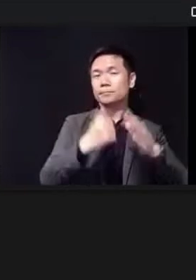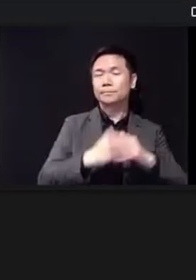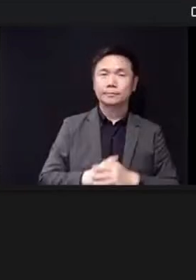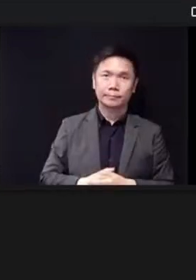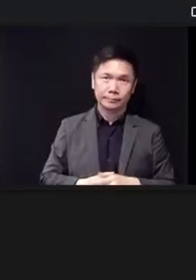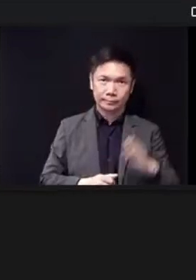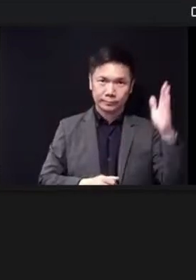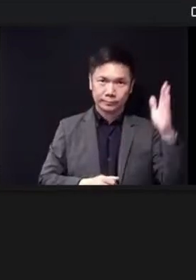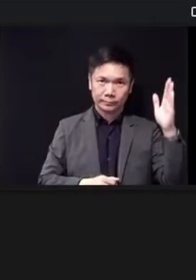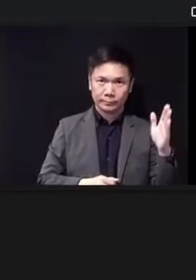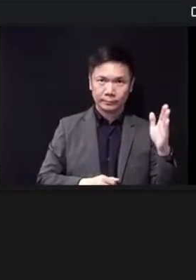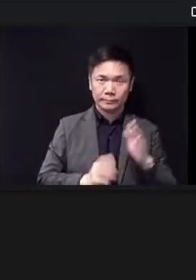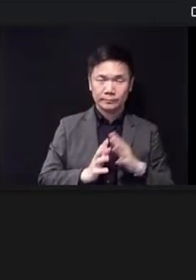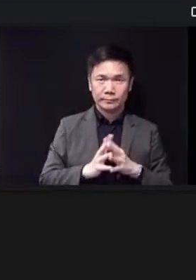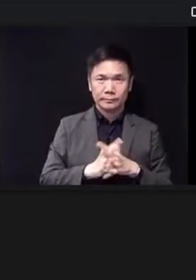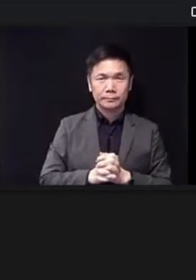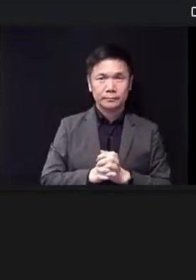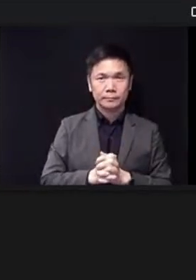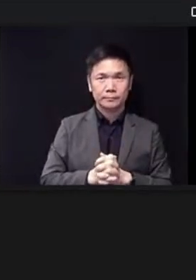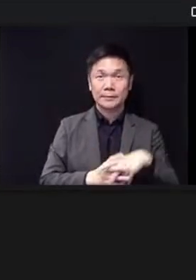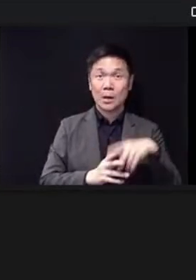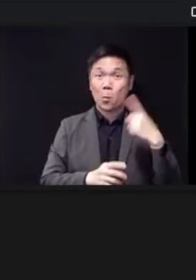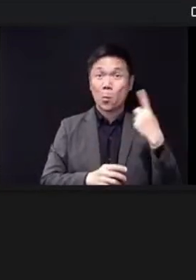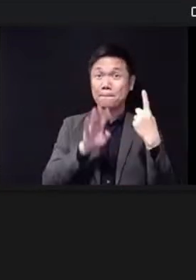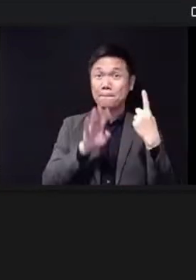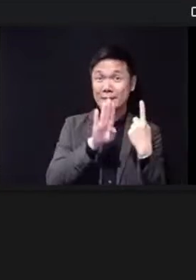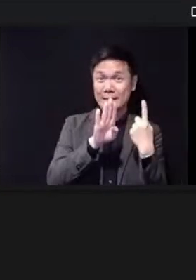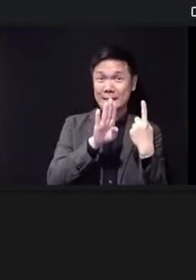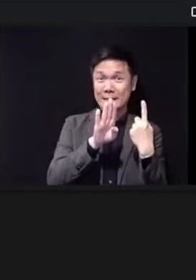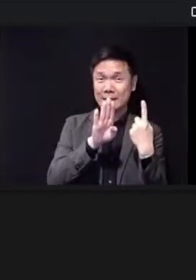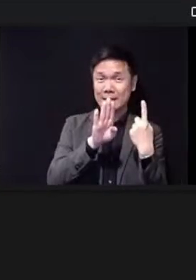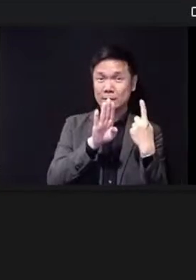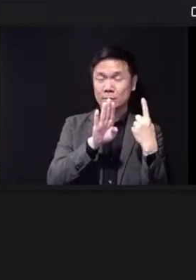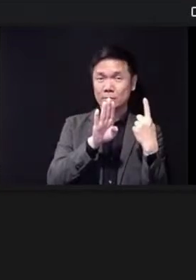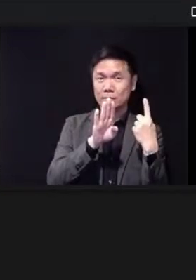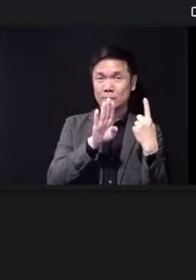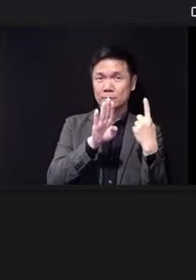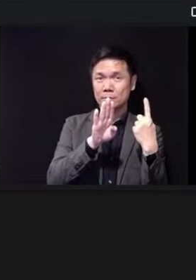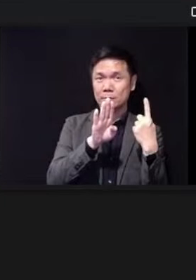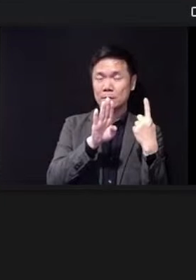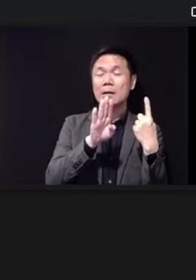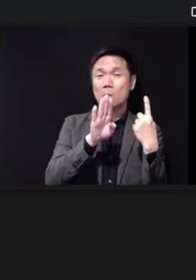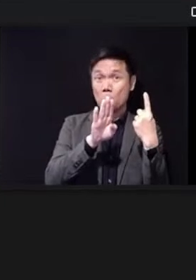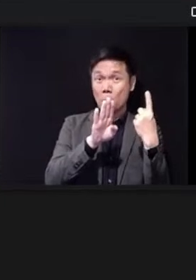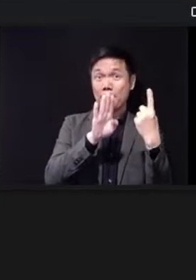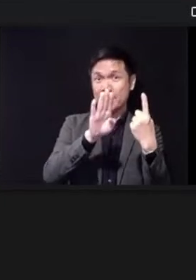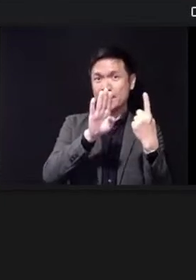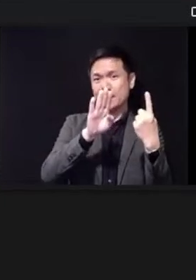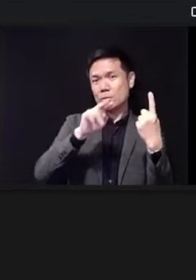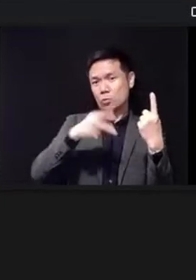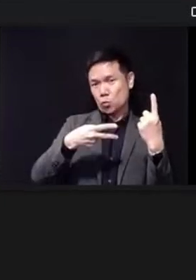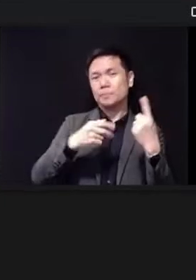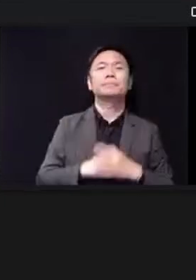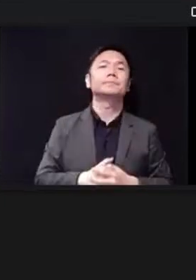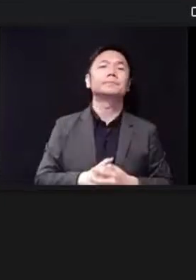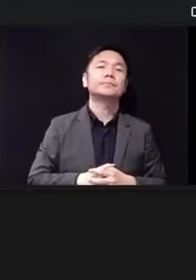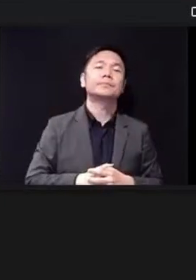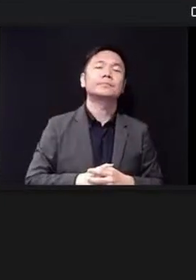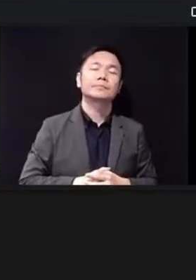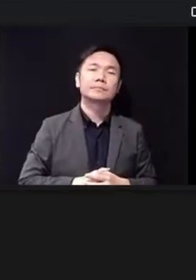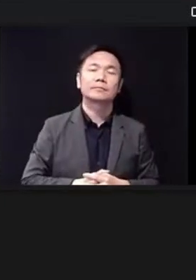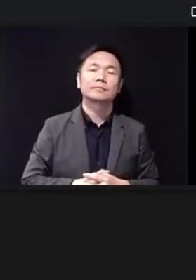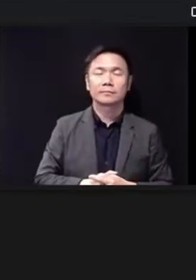Actually, this is still section 1B, number 2. So may I